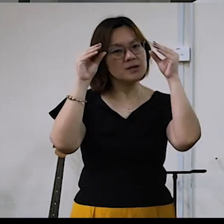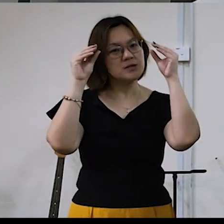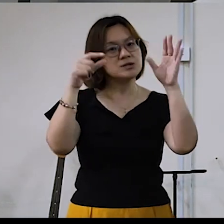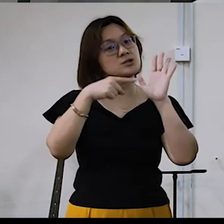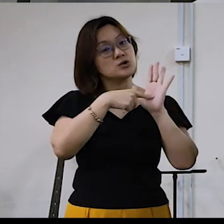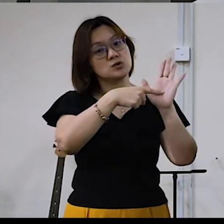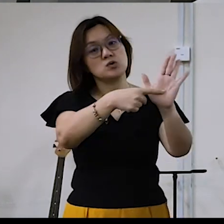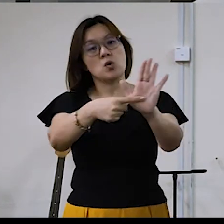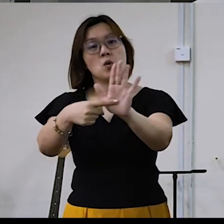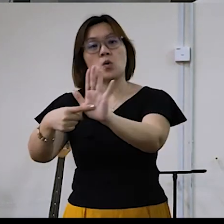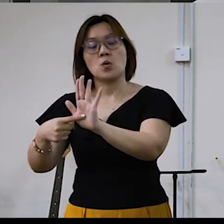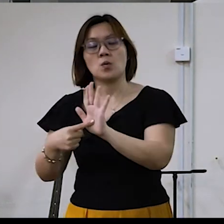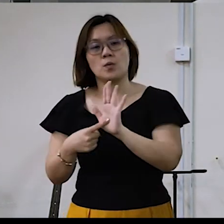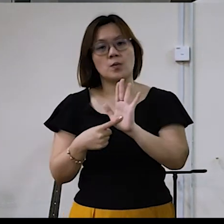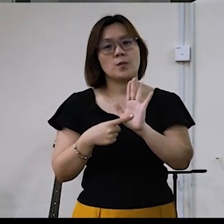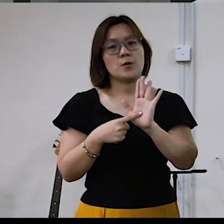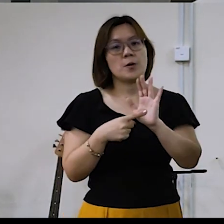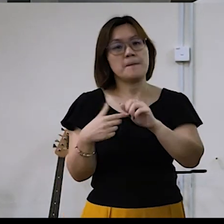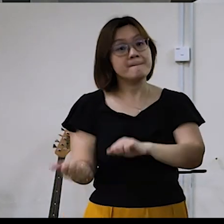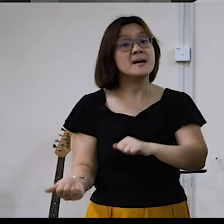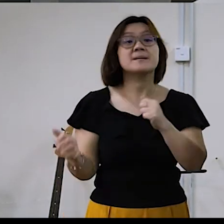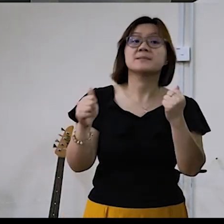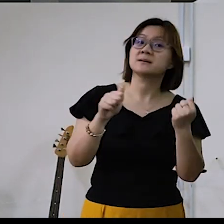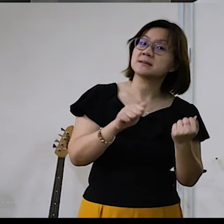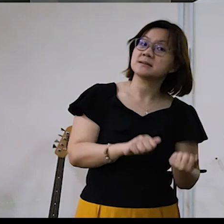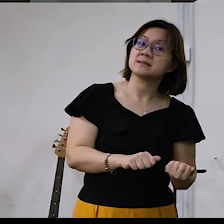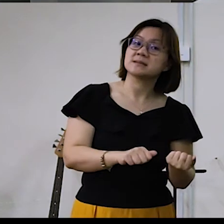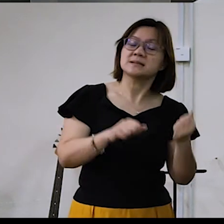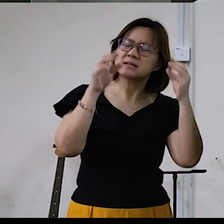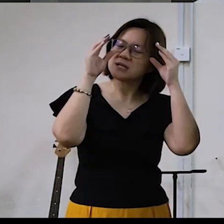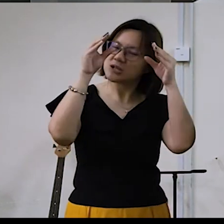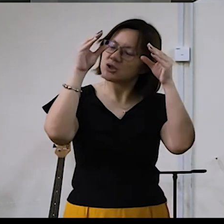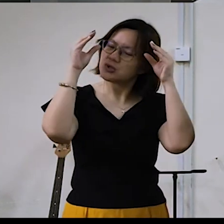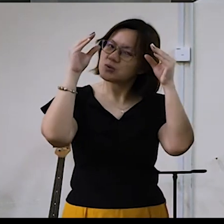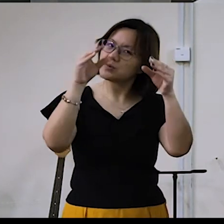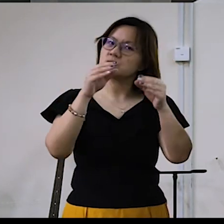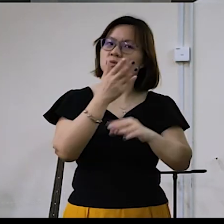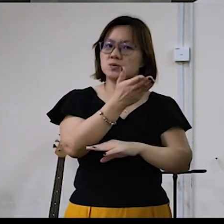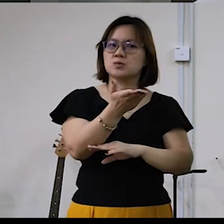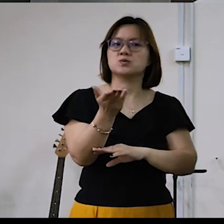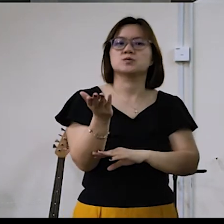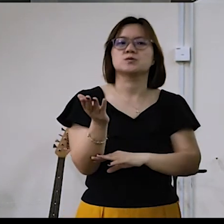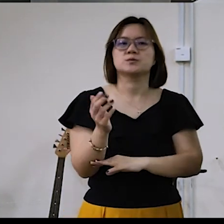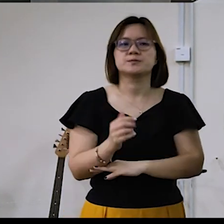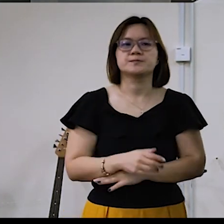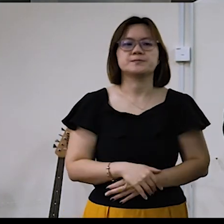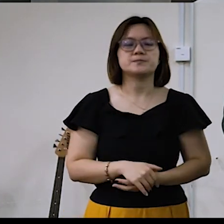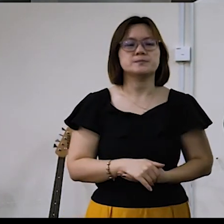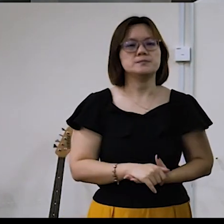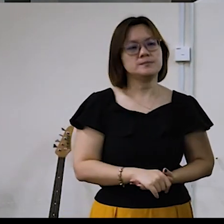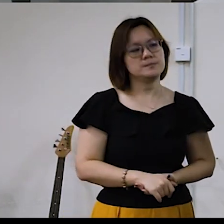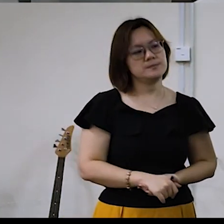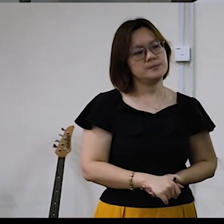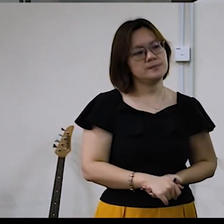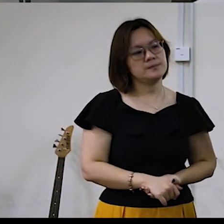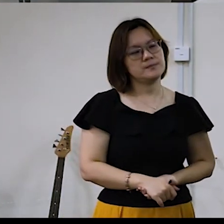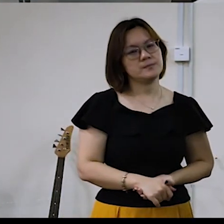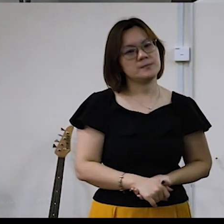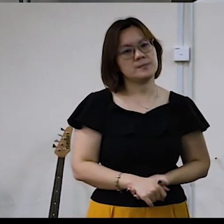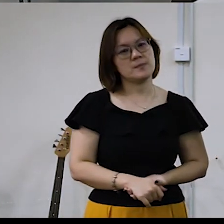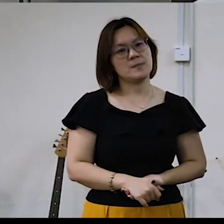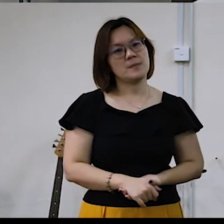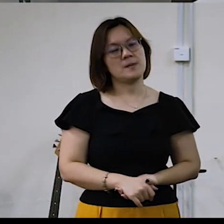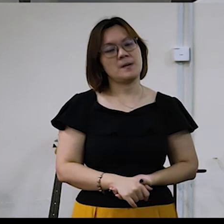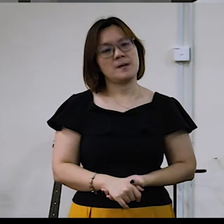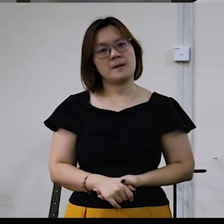water baptism. Water baptism is a public declaration of the believer's faith in Jesus Christ. So you must have, you cannot